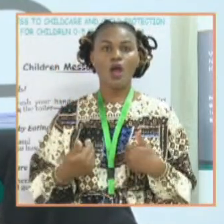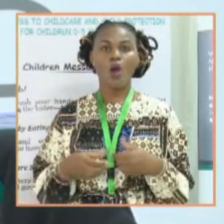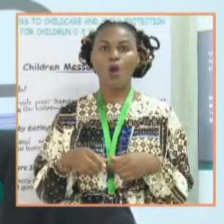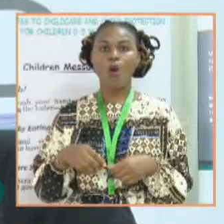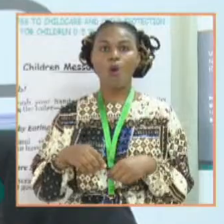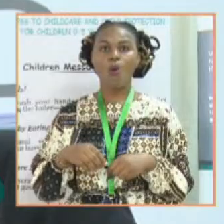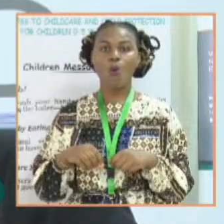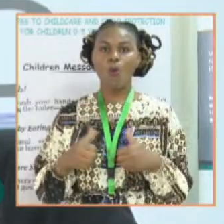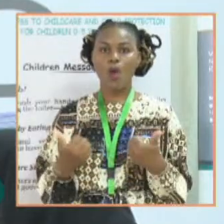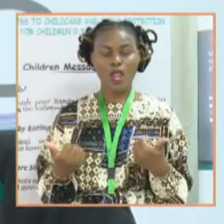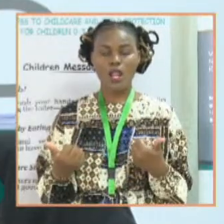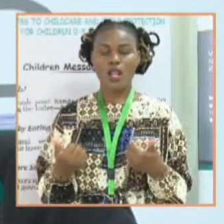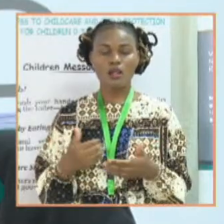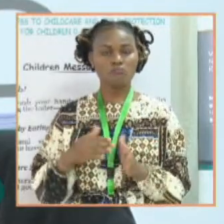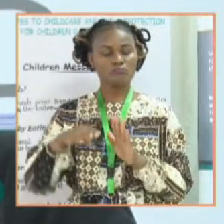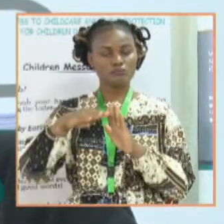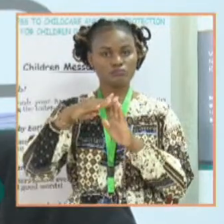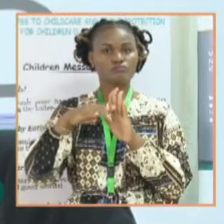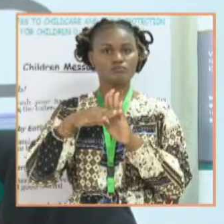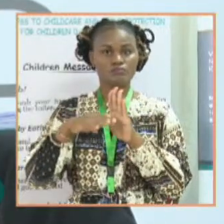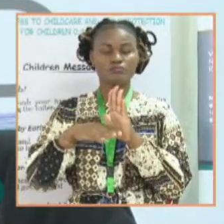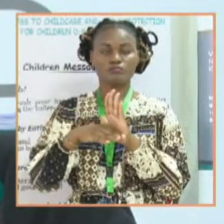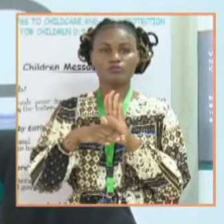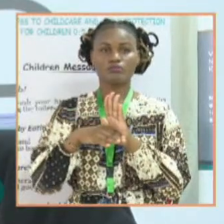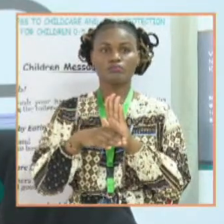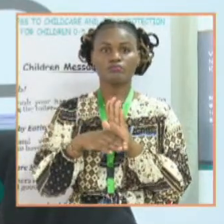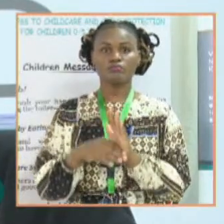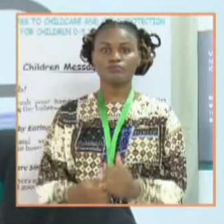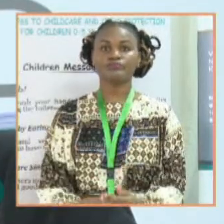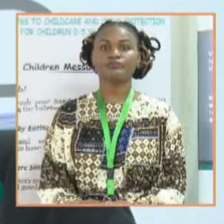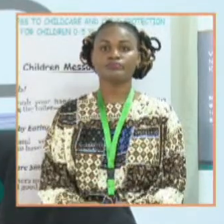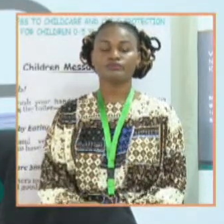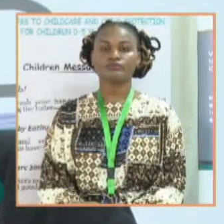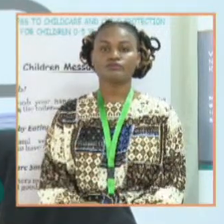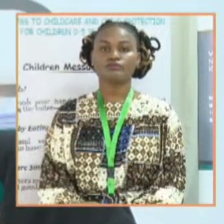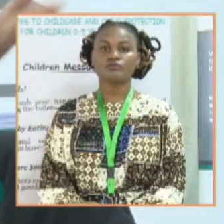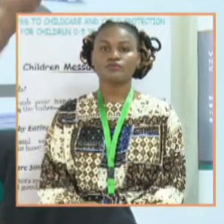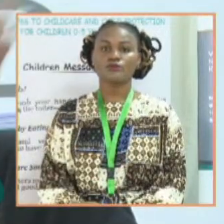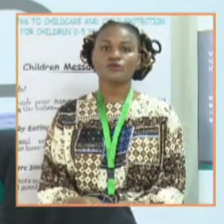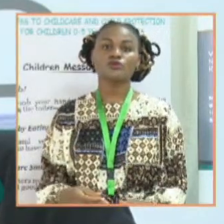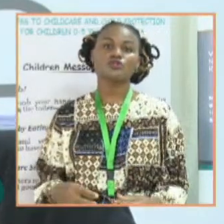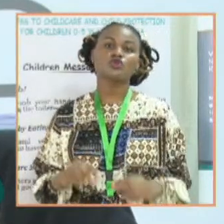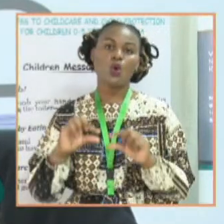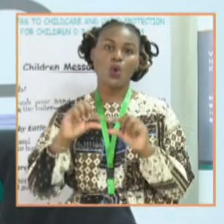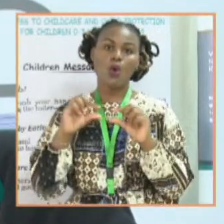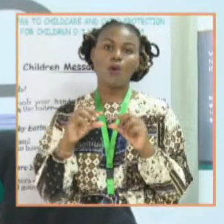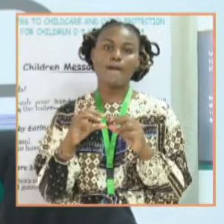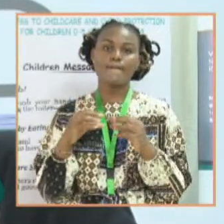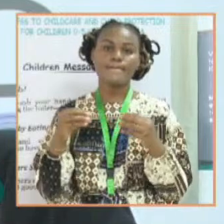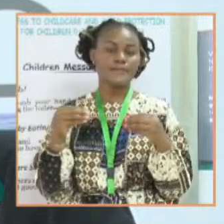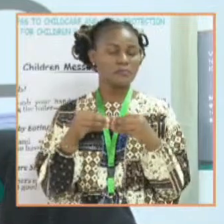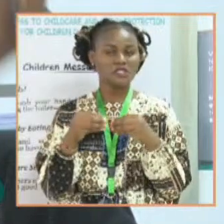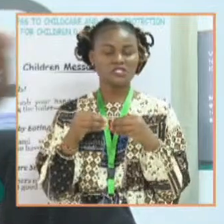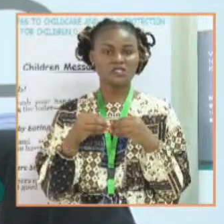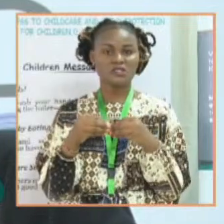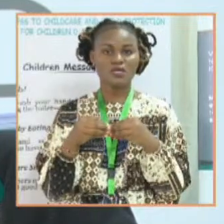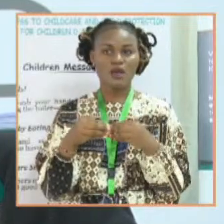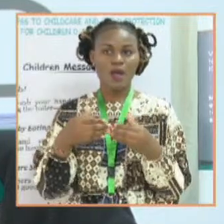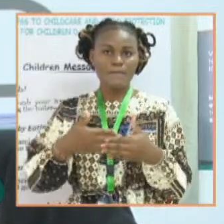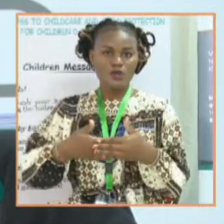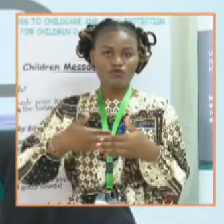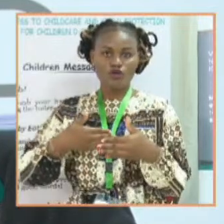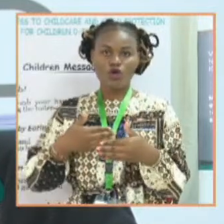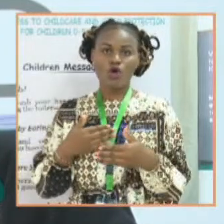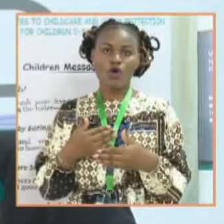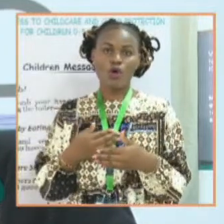planning. But again, we did our validation workshops. We visited a few counties, just basically to understand